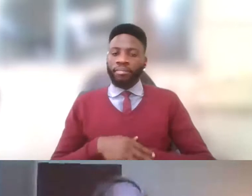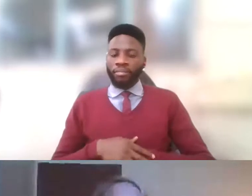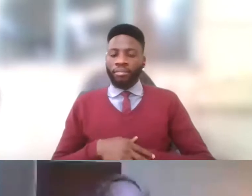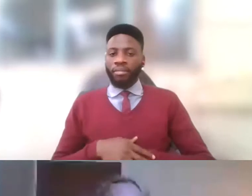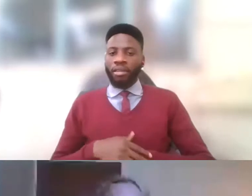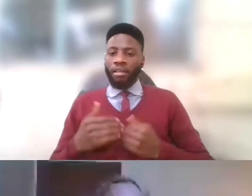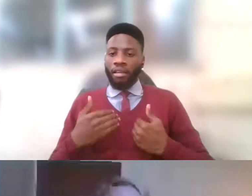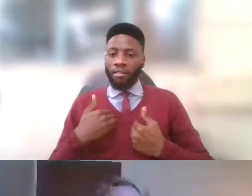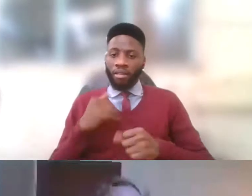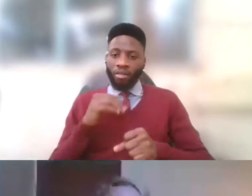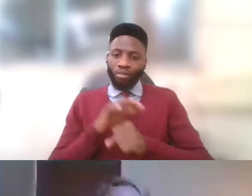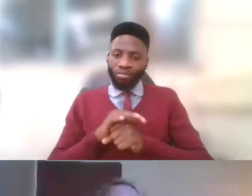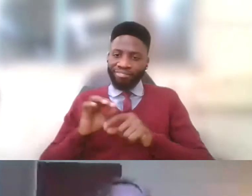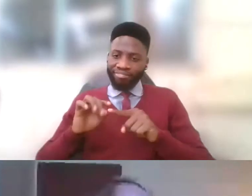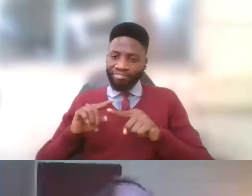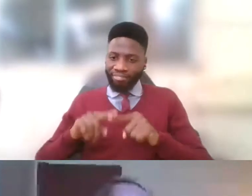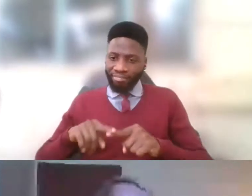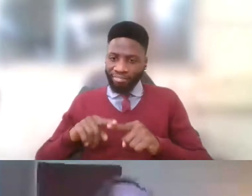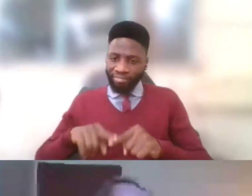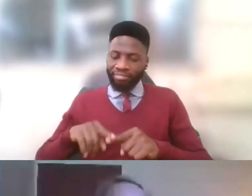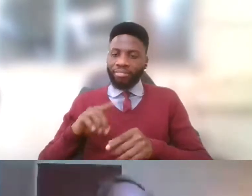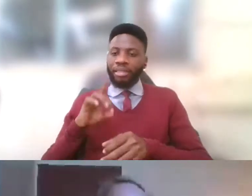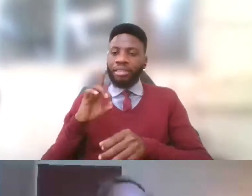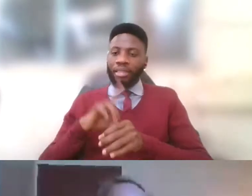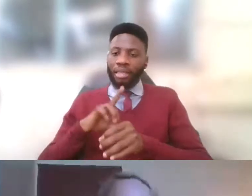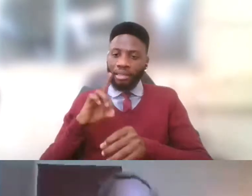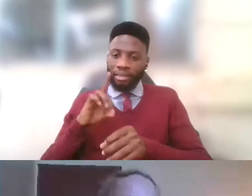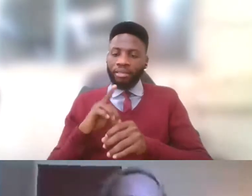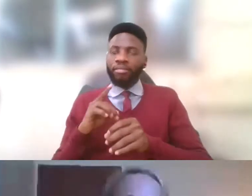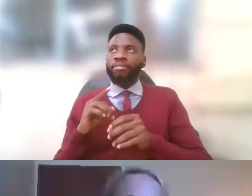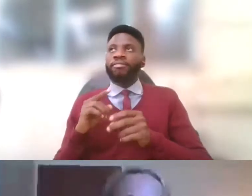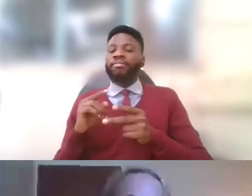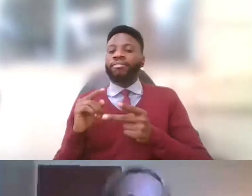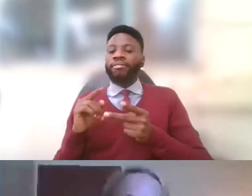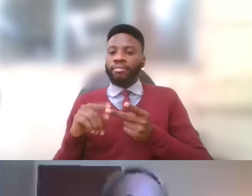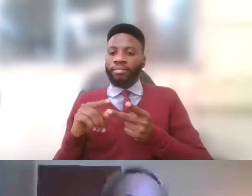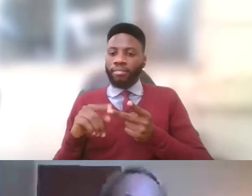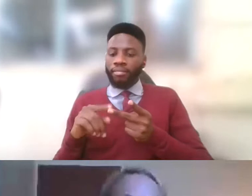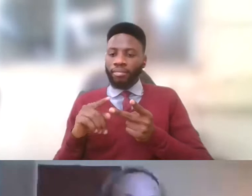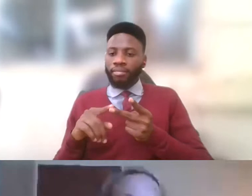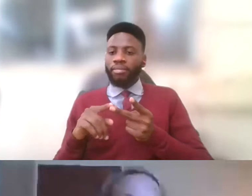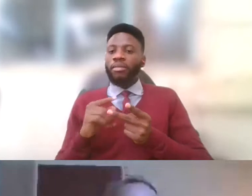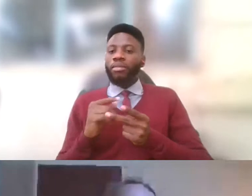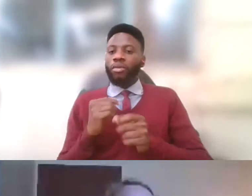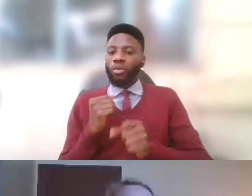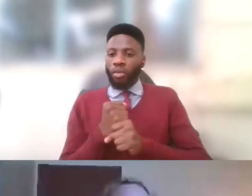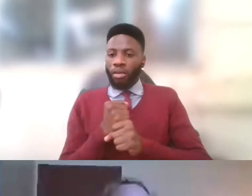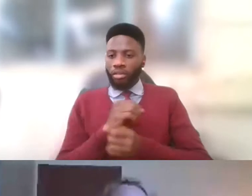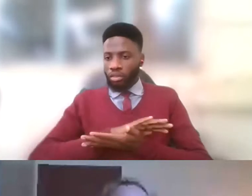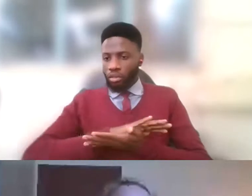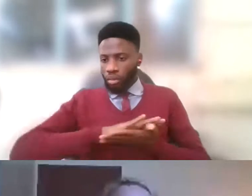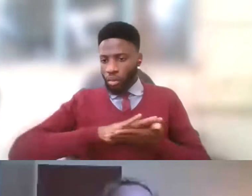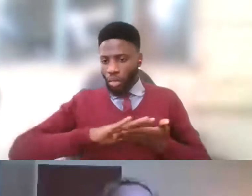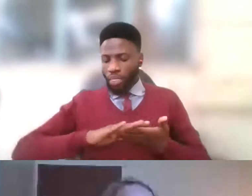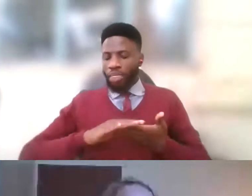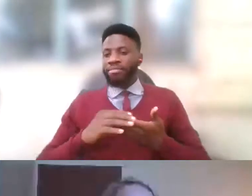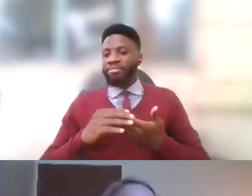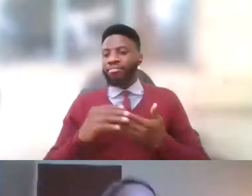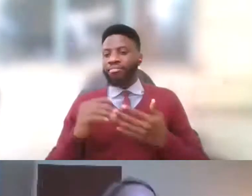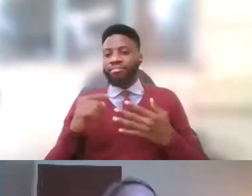I thought it's actually an oxymoron. When something is in the future, you actually don't know what it is by